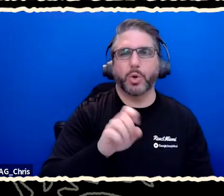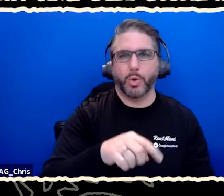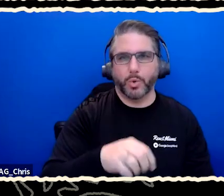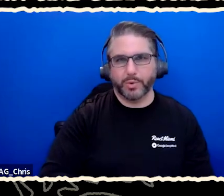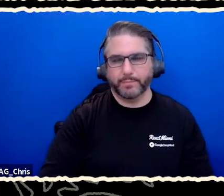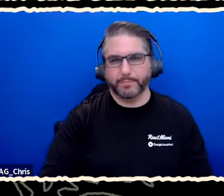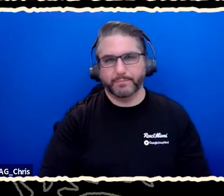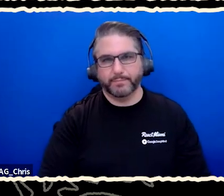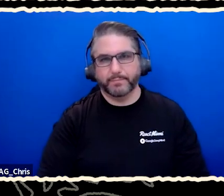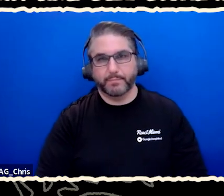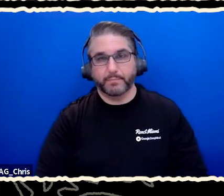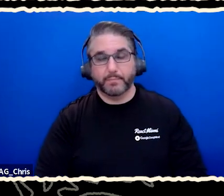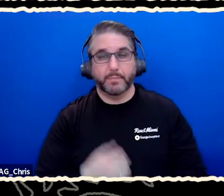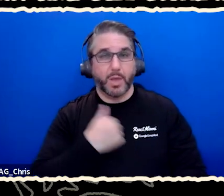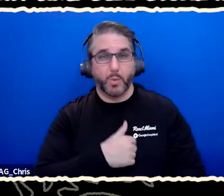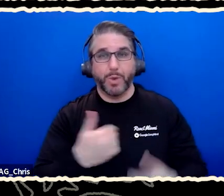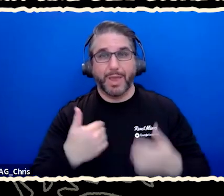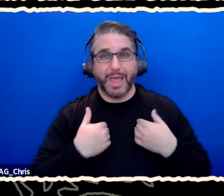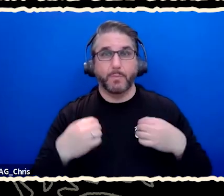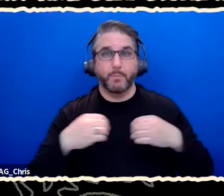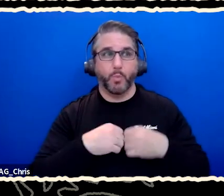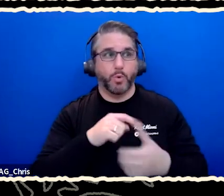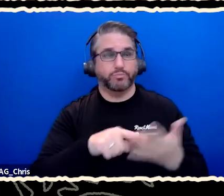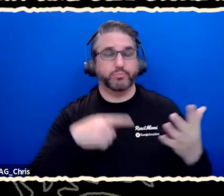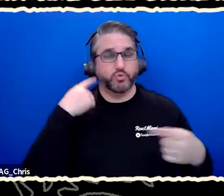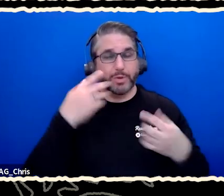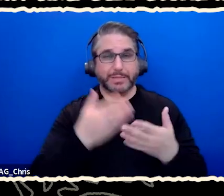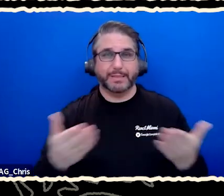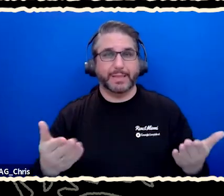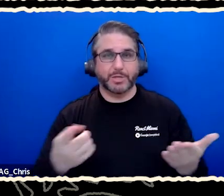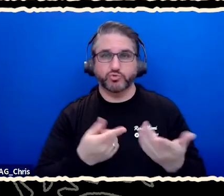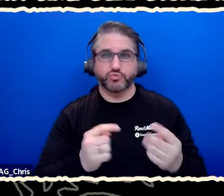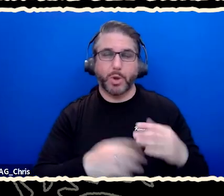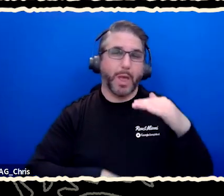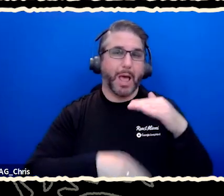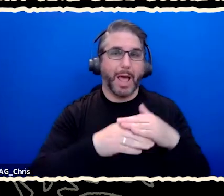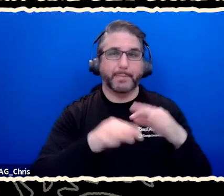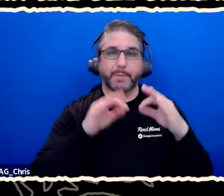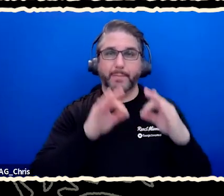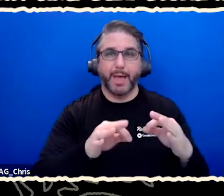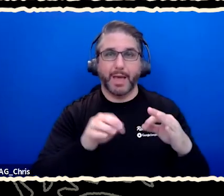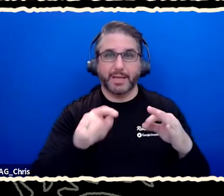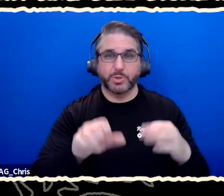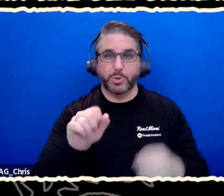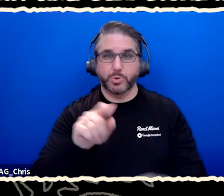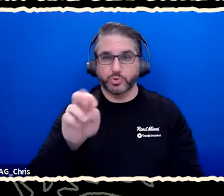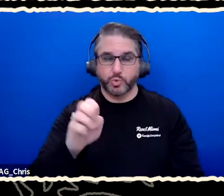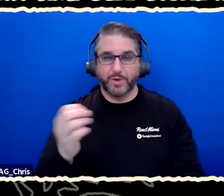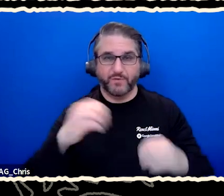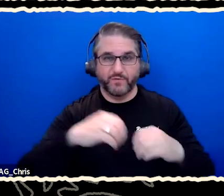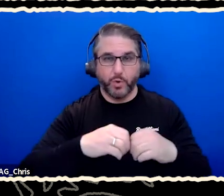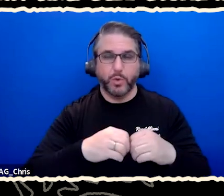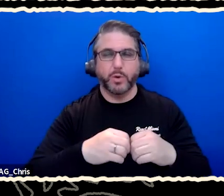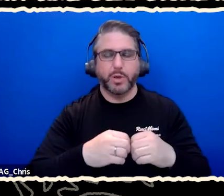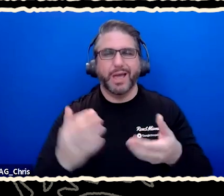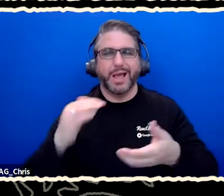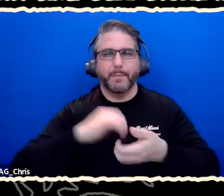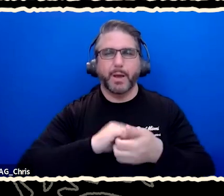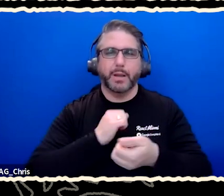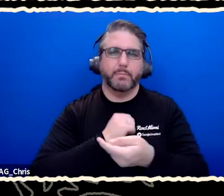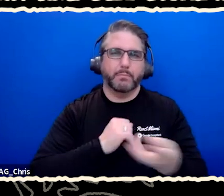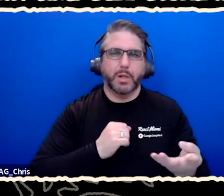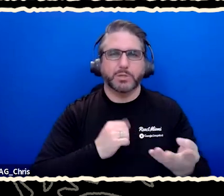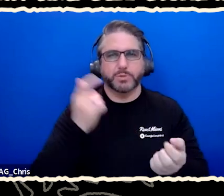Now we did some more crazy things to optimize the store even further, combining multiple subscriptions into